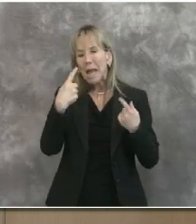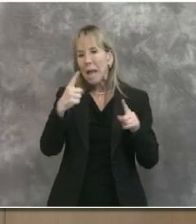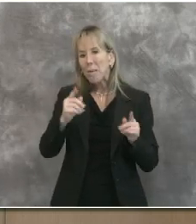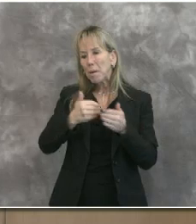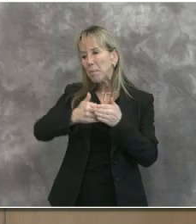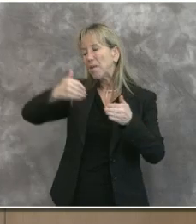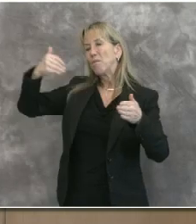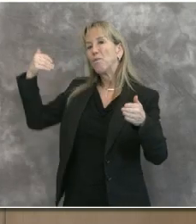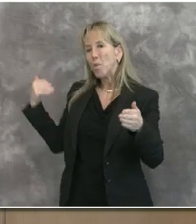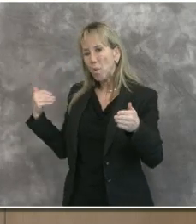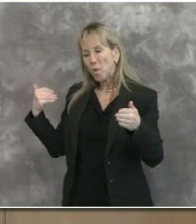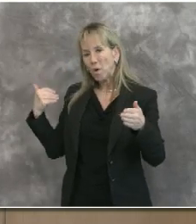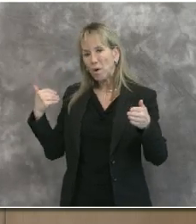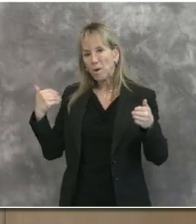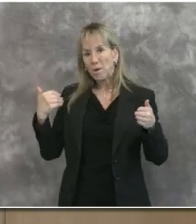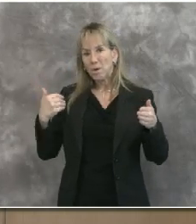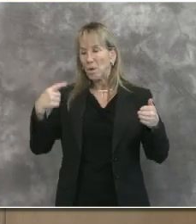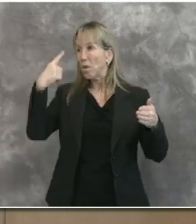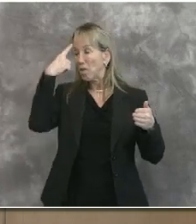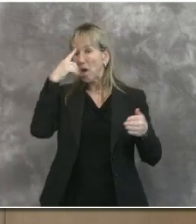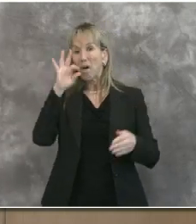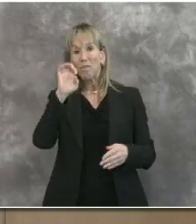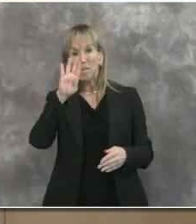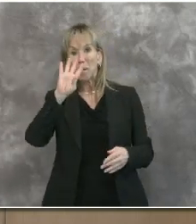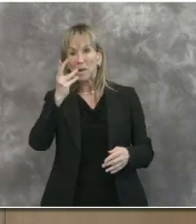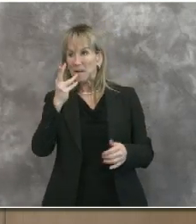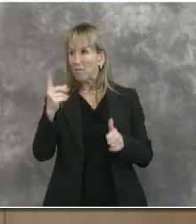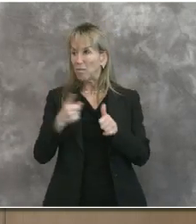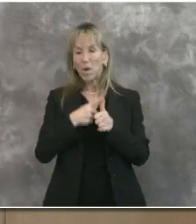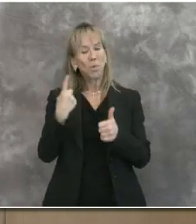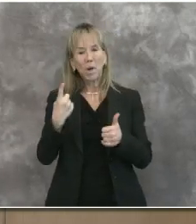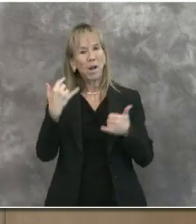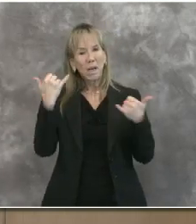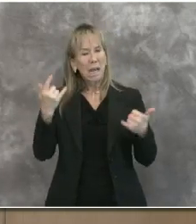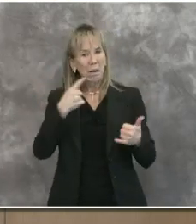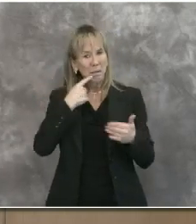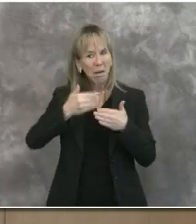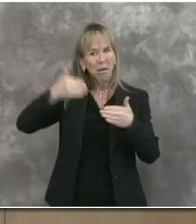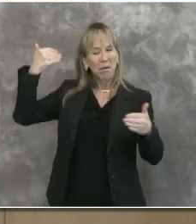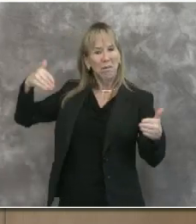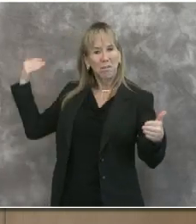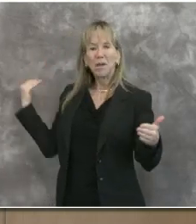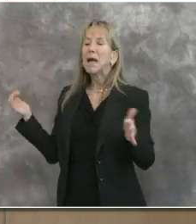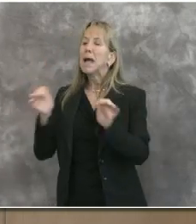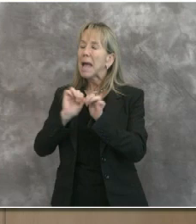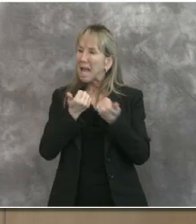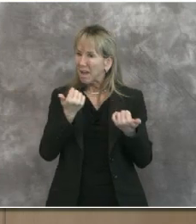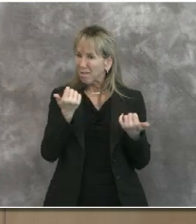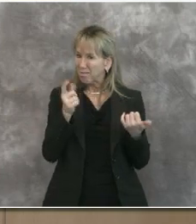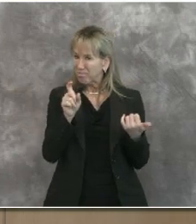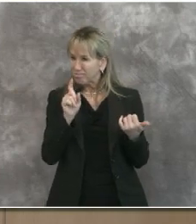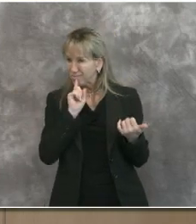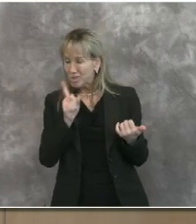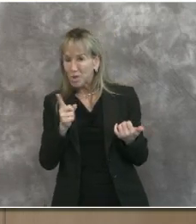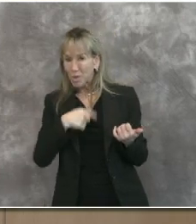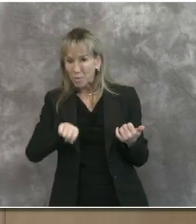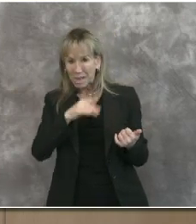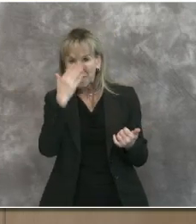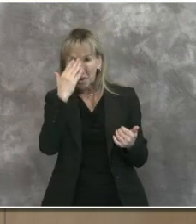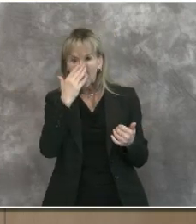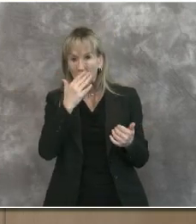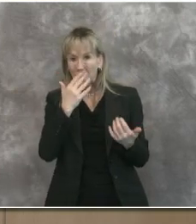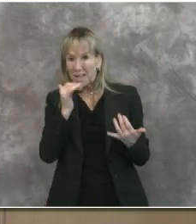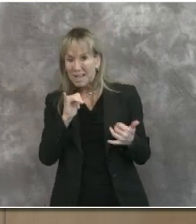earlier than previously thought, February 6th. How certain are we that we did not have any COVID-19 related death before